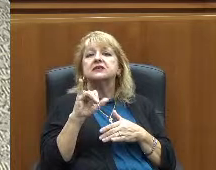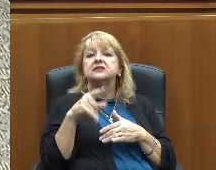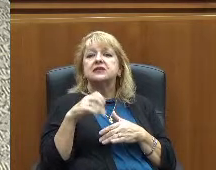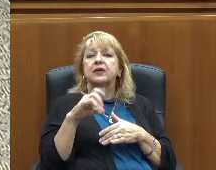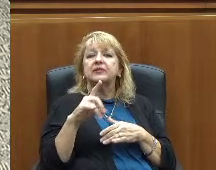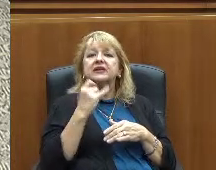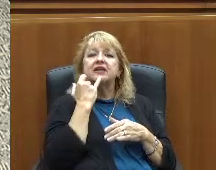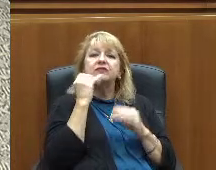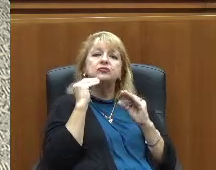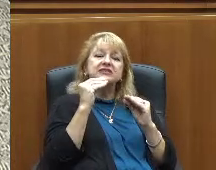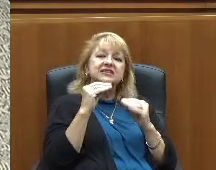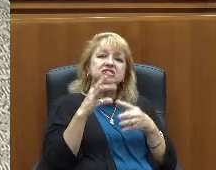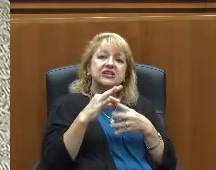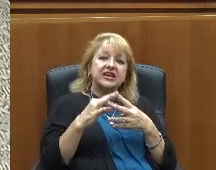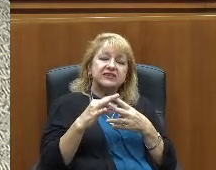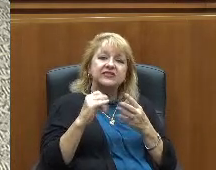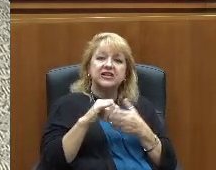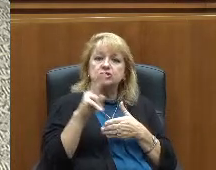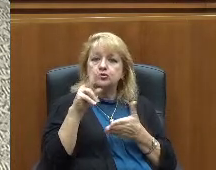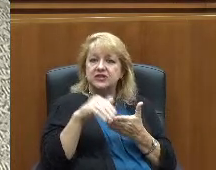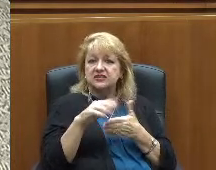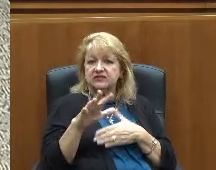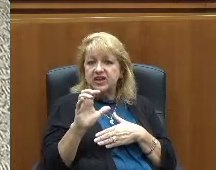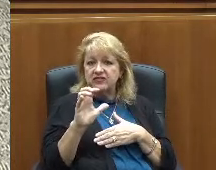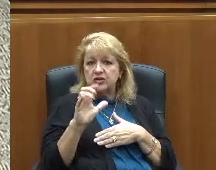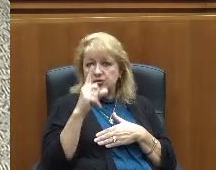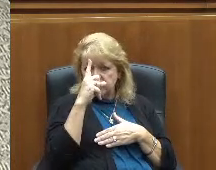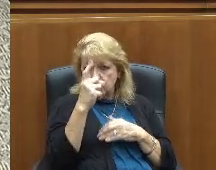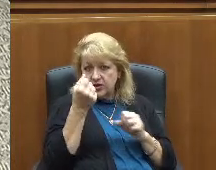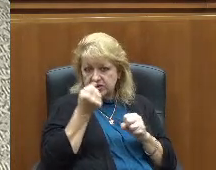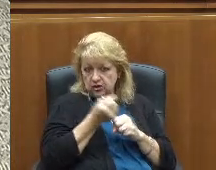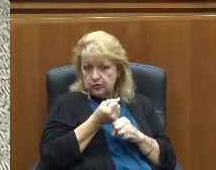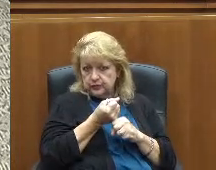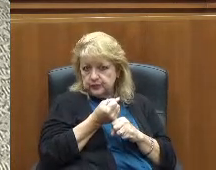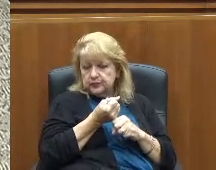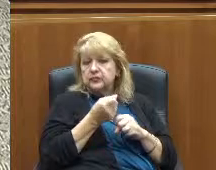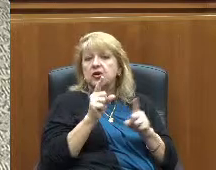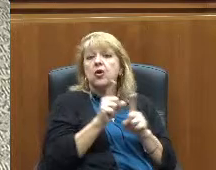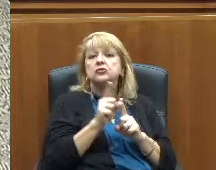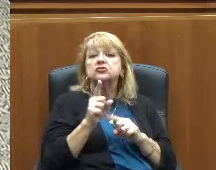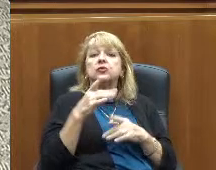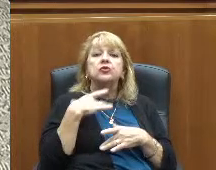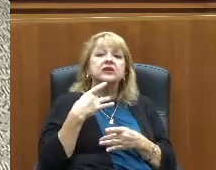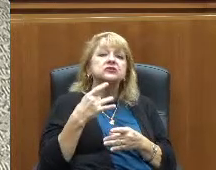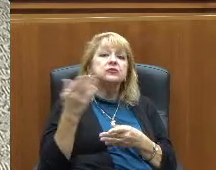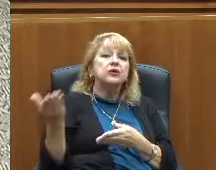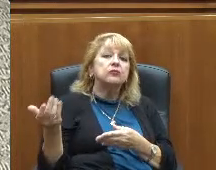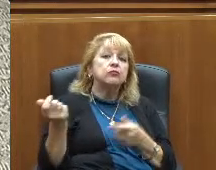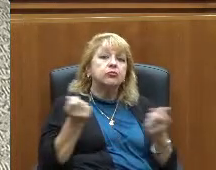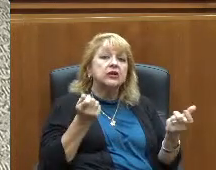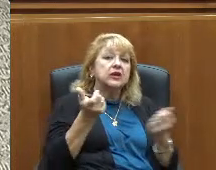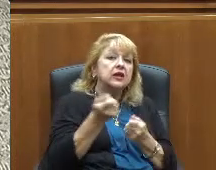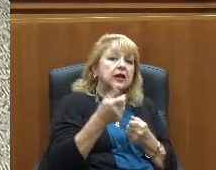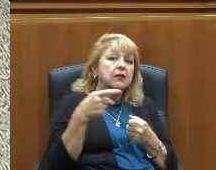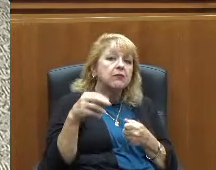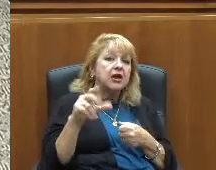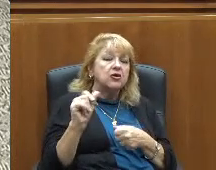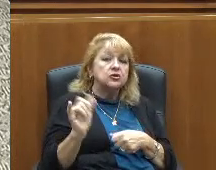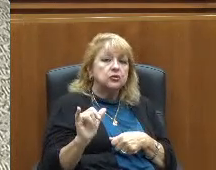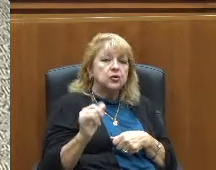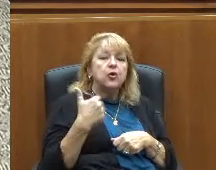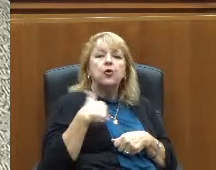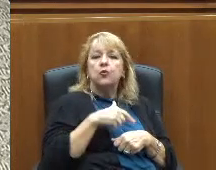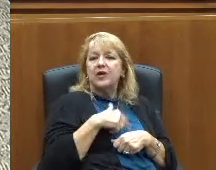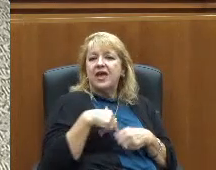teaching an elective class. That's $2,500 for the year. And then also we are interested in bringing in paras as well. And so we